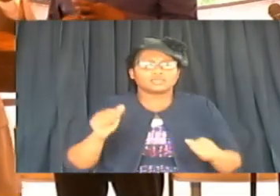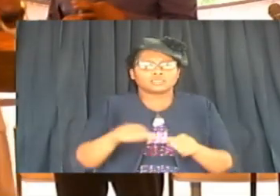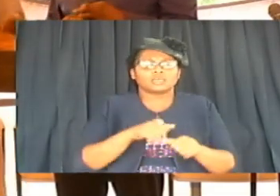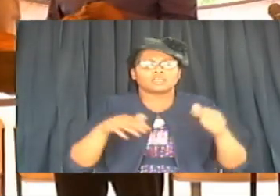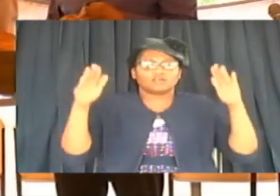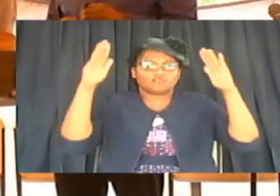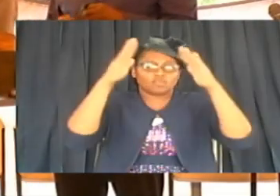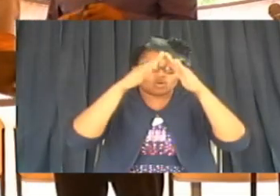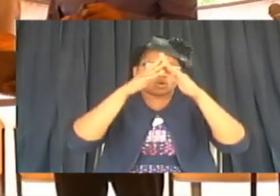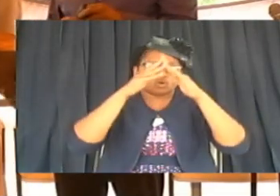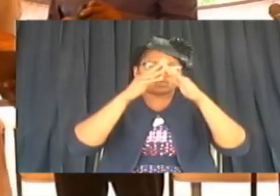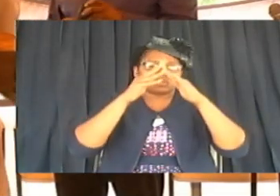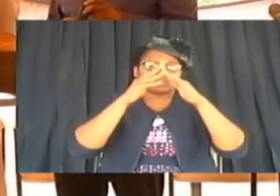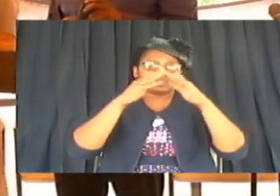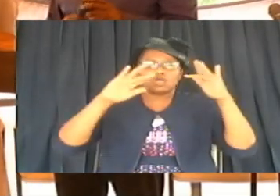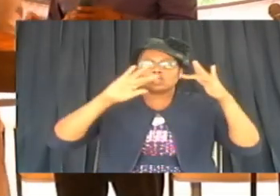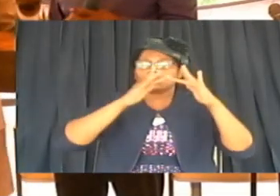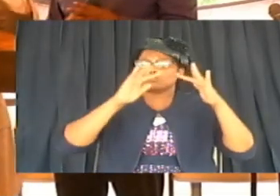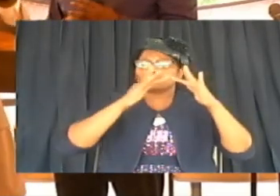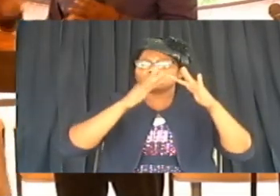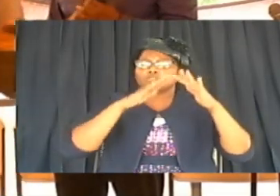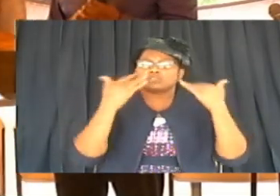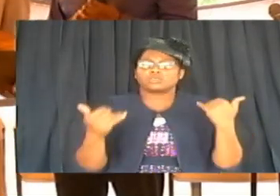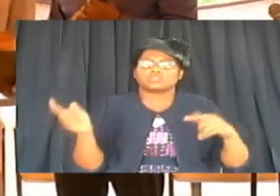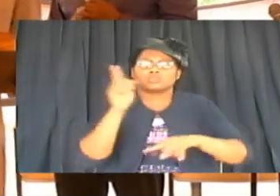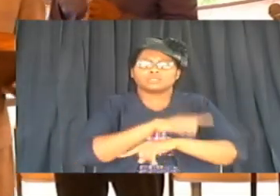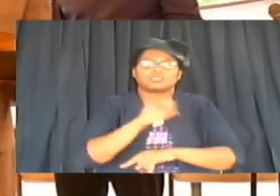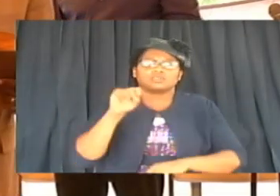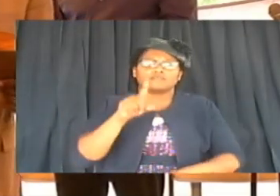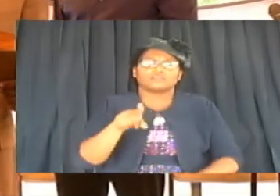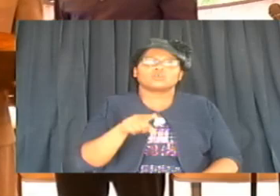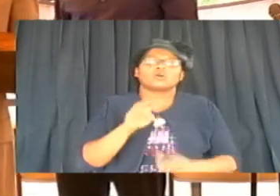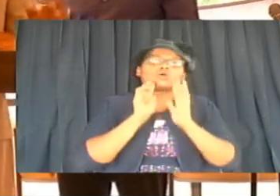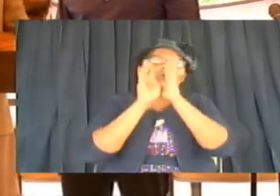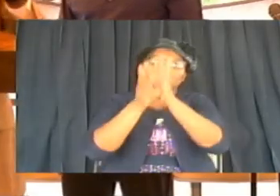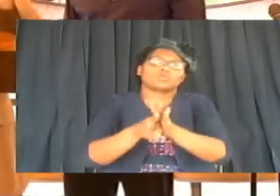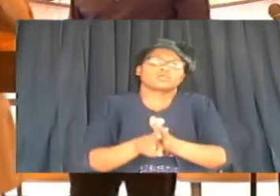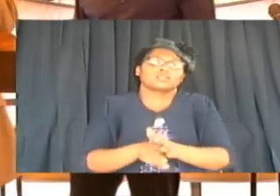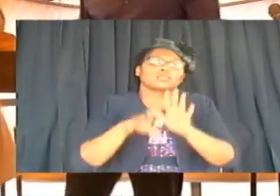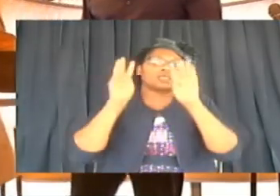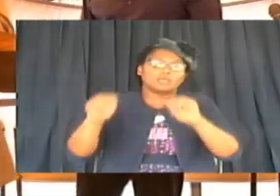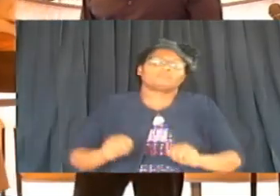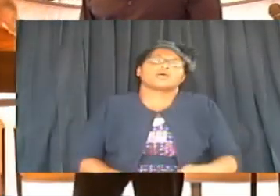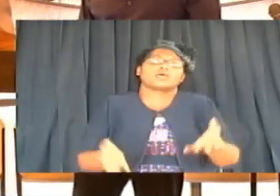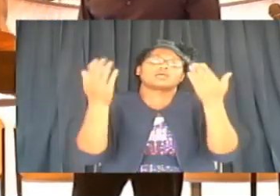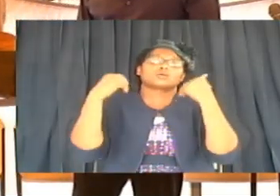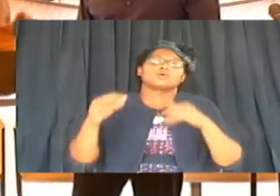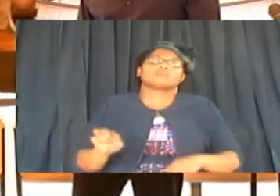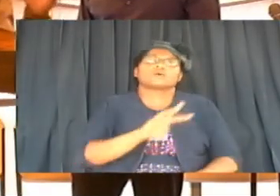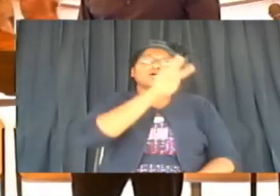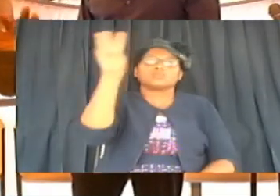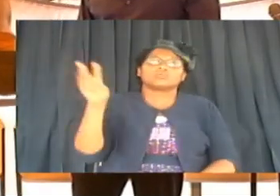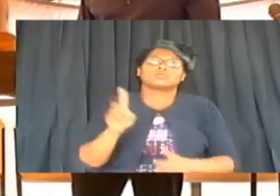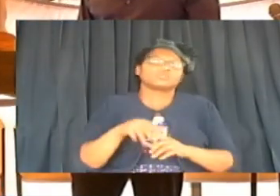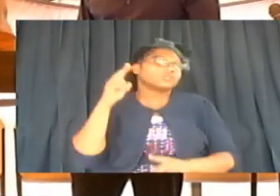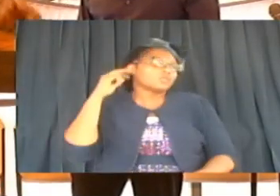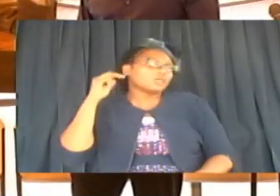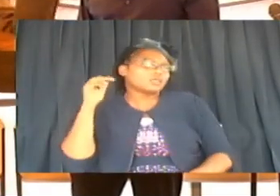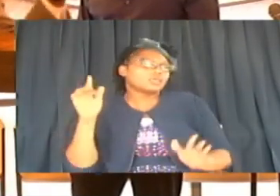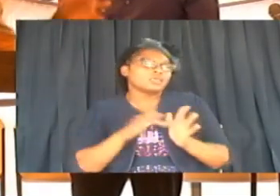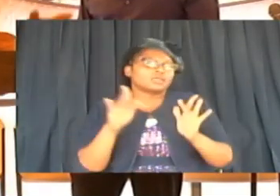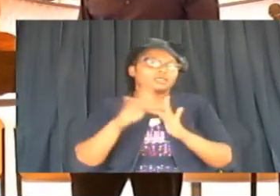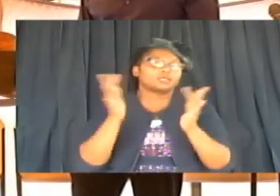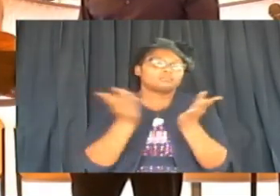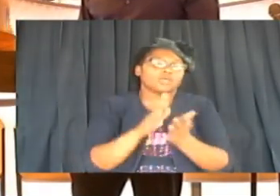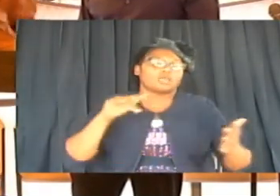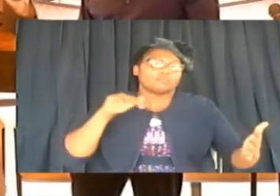that viewed in today, and help us, God, that if it is your will, oh God, that we might come back on Wednesday, God, to hear another Bible study, and on